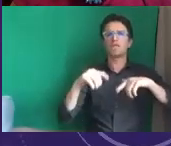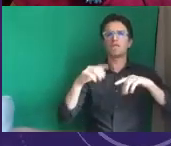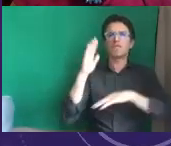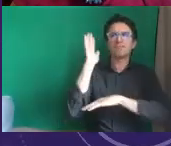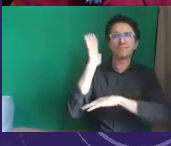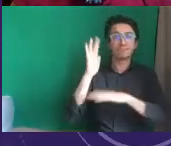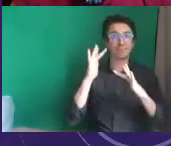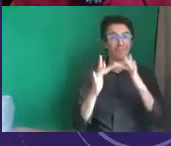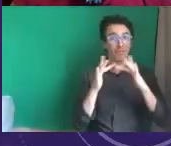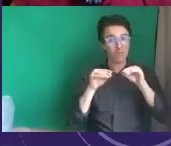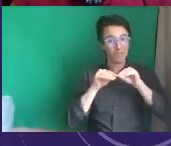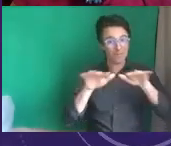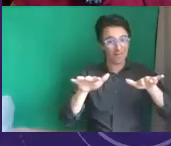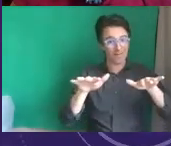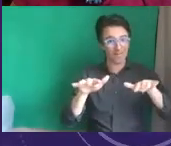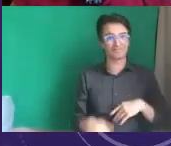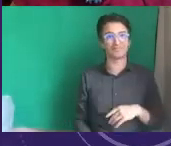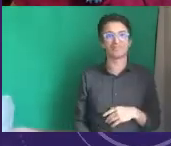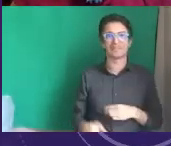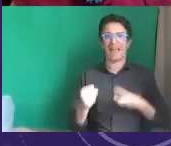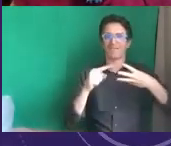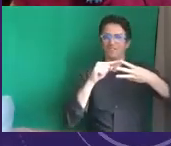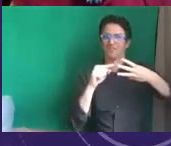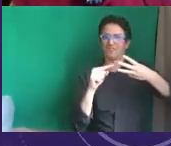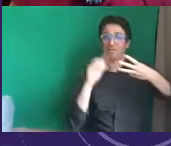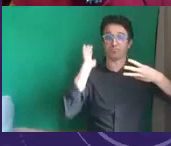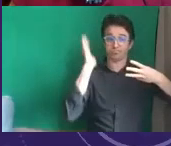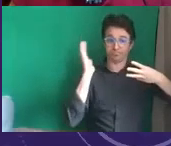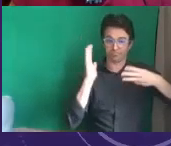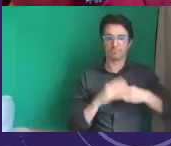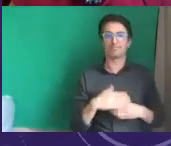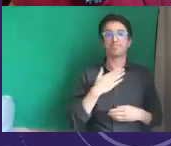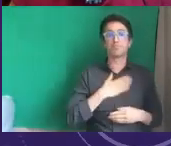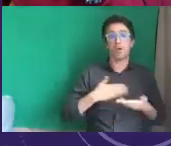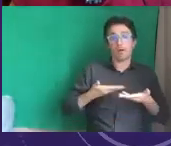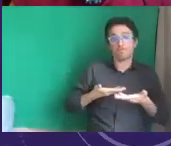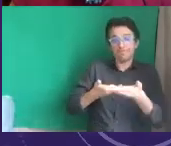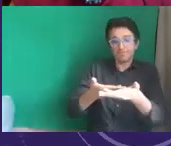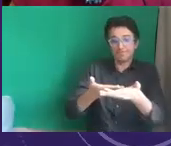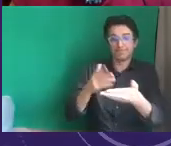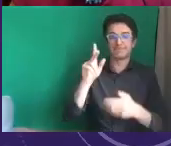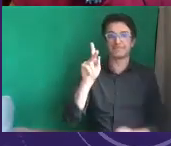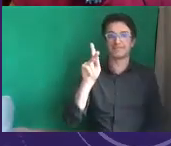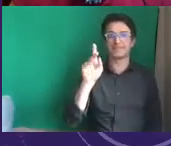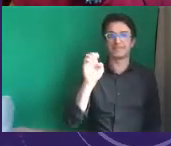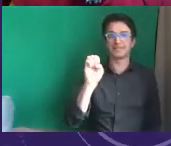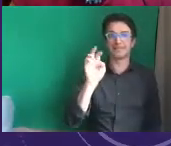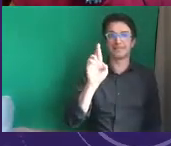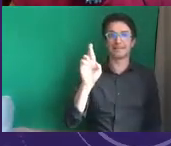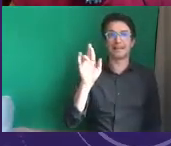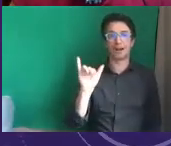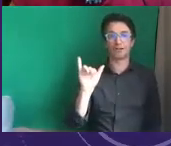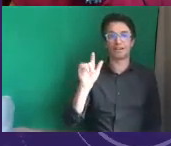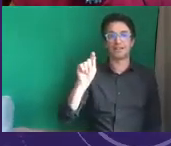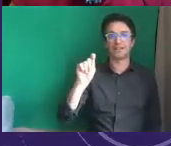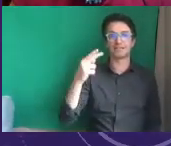of Communications, Inclusion, and Analytics, to do the webinar. So if you have any